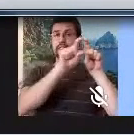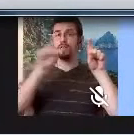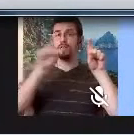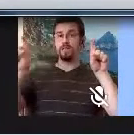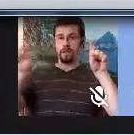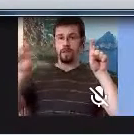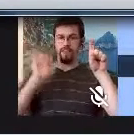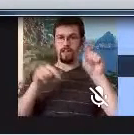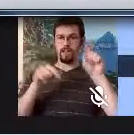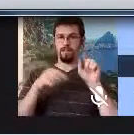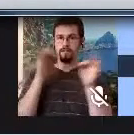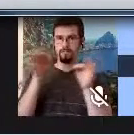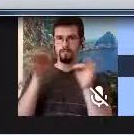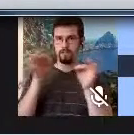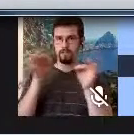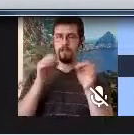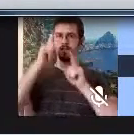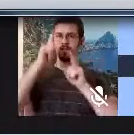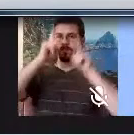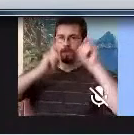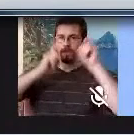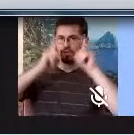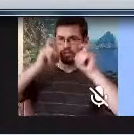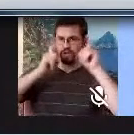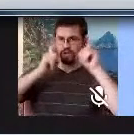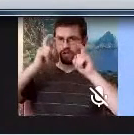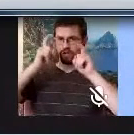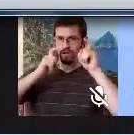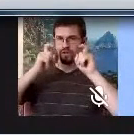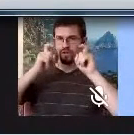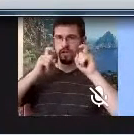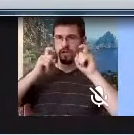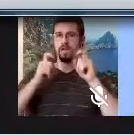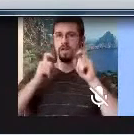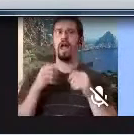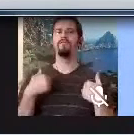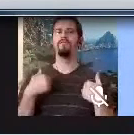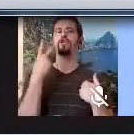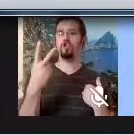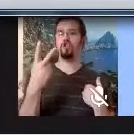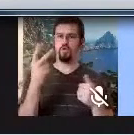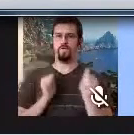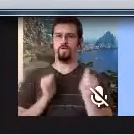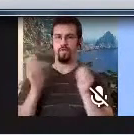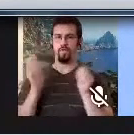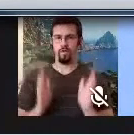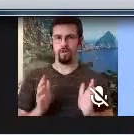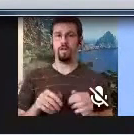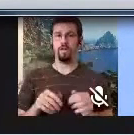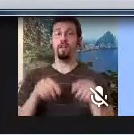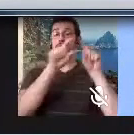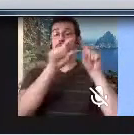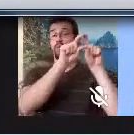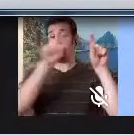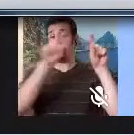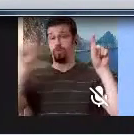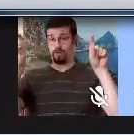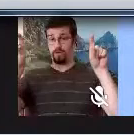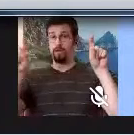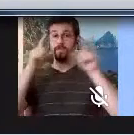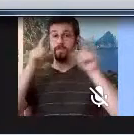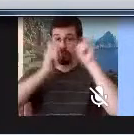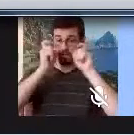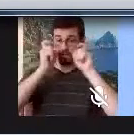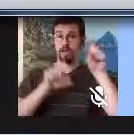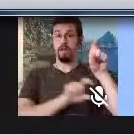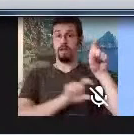two performers. The top line is the instruction for the facial expressionist, and the bottom line is